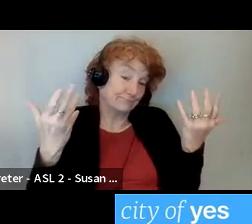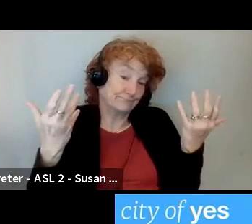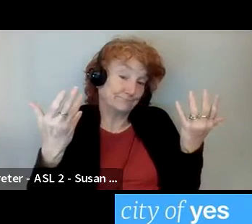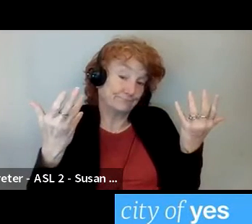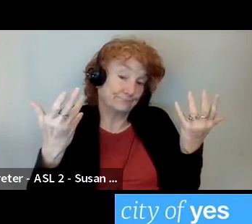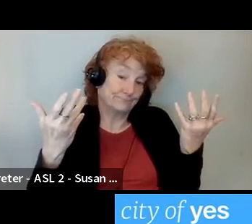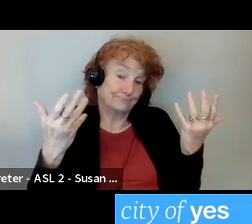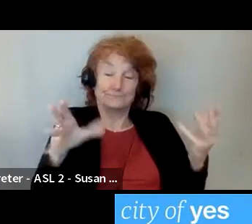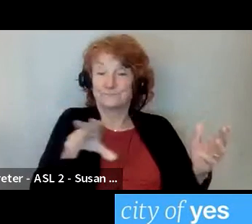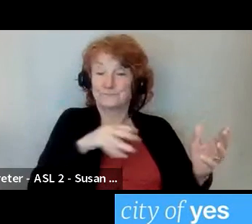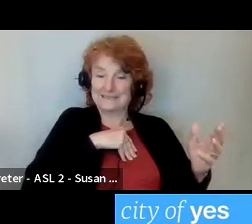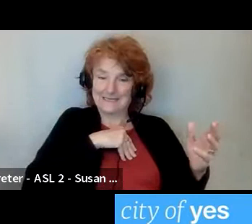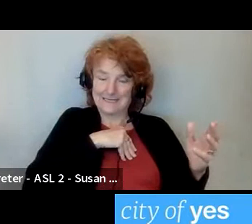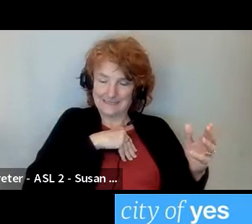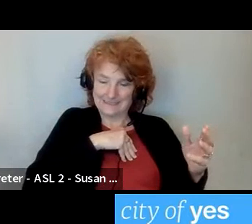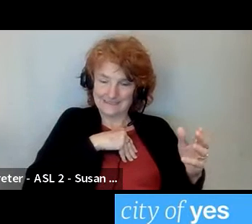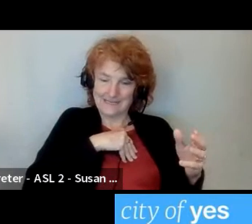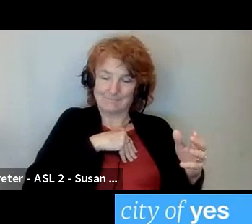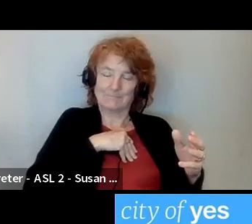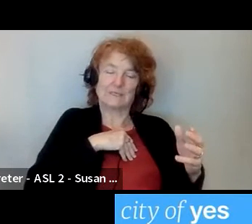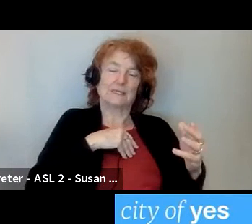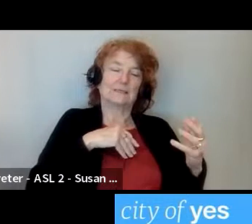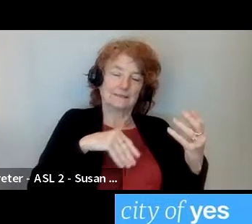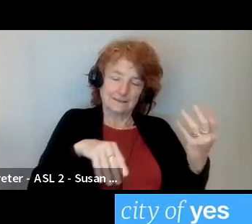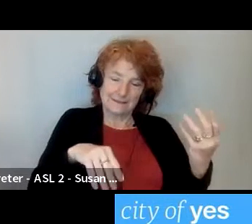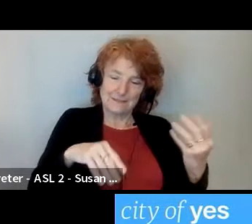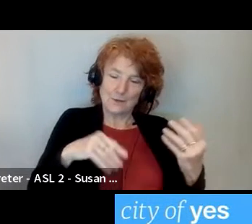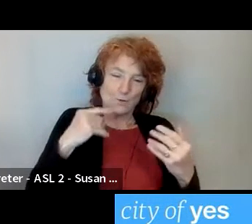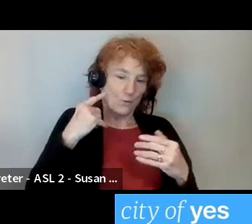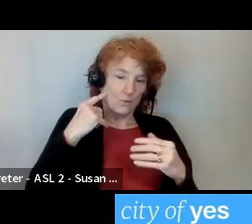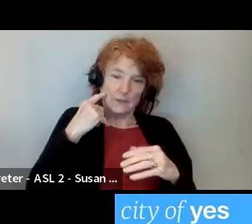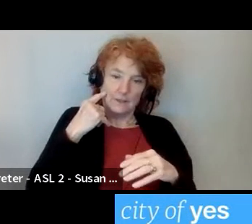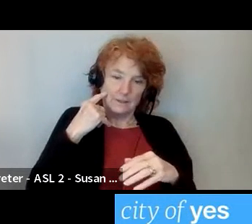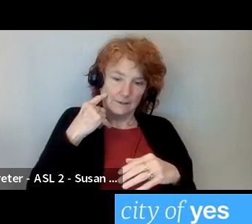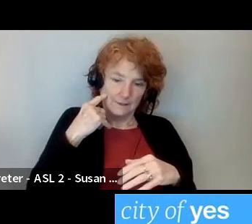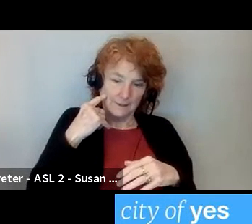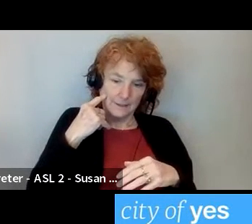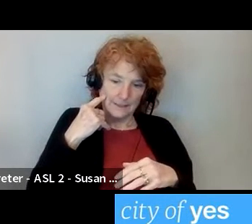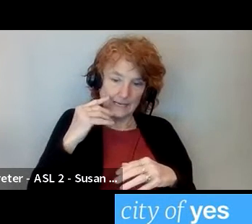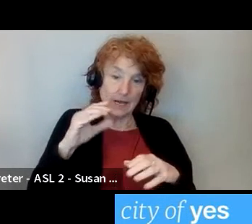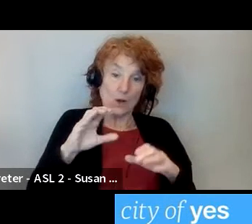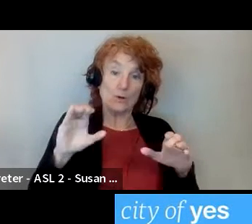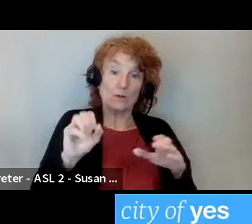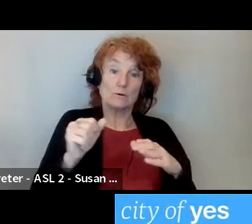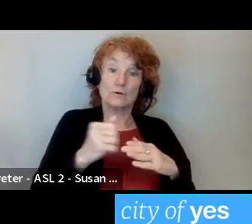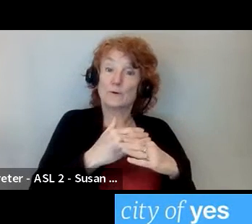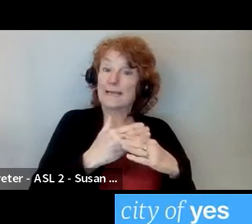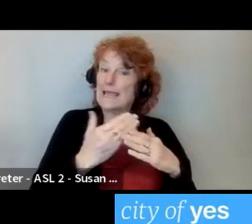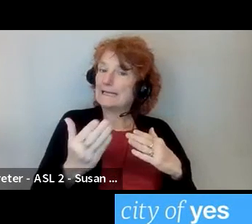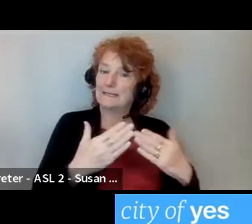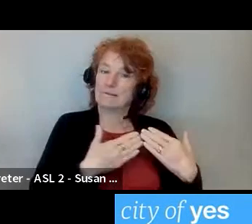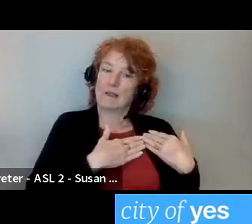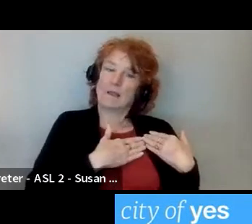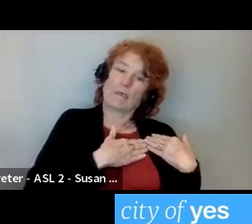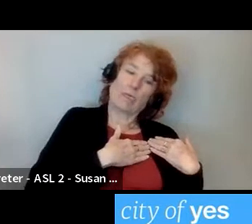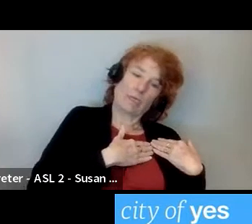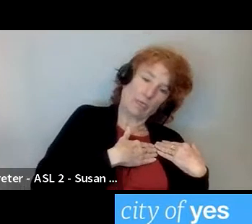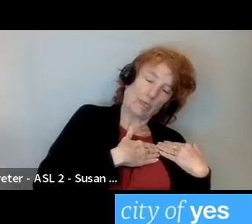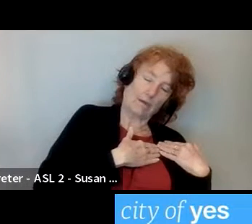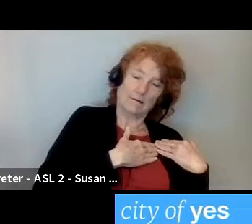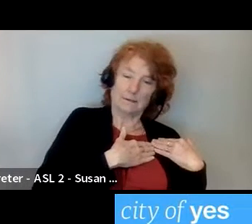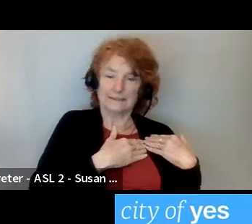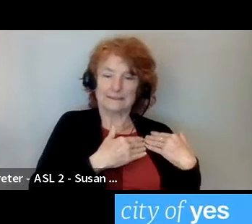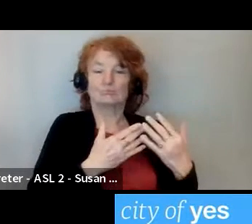accept that expert advice. And so we don't think that we are doing, anything that unduly overburdens or